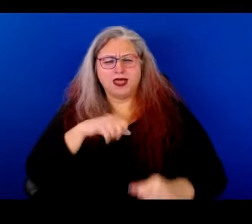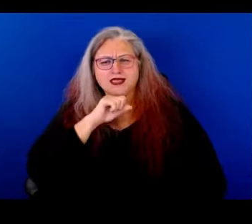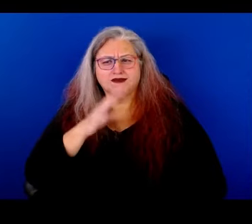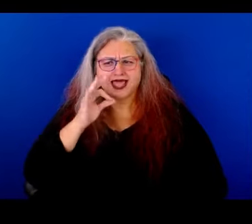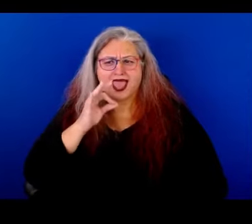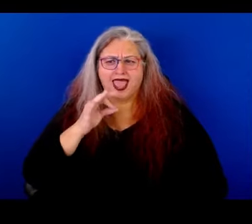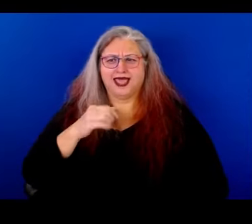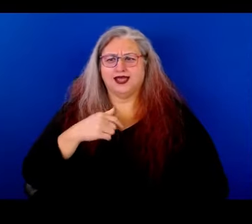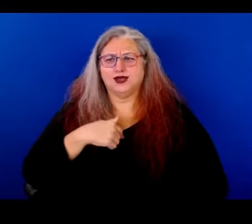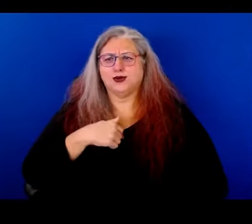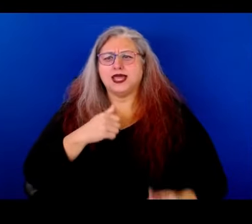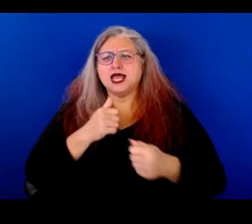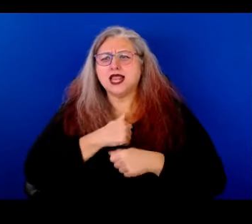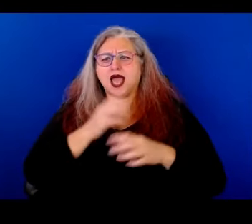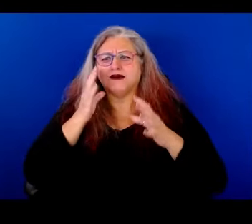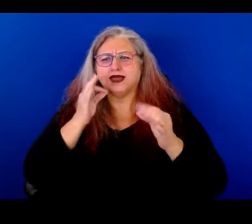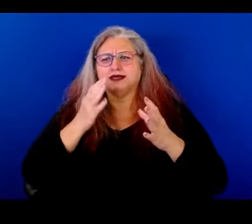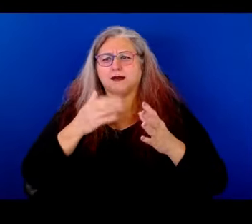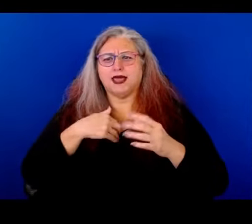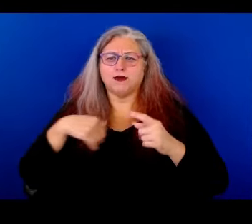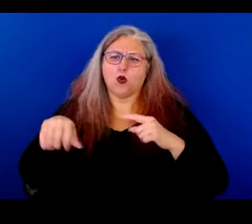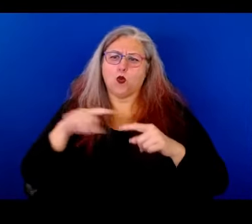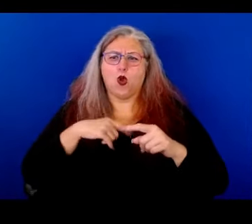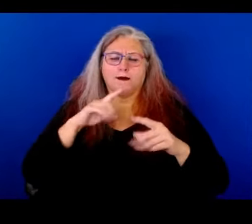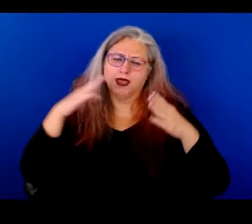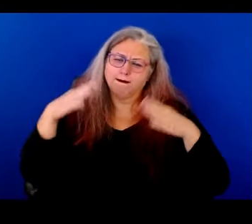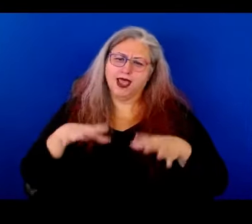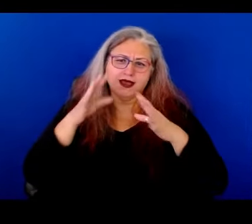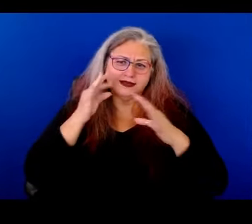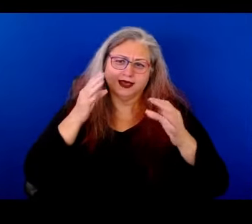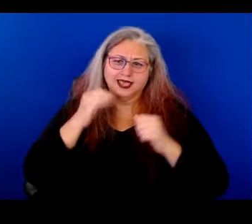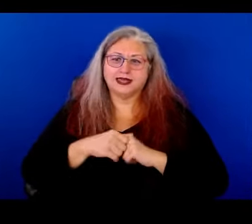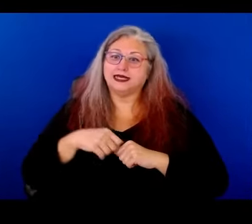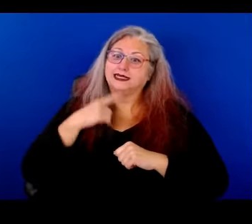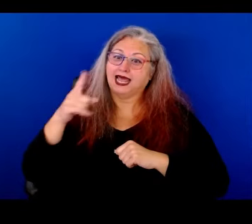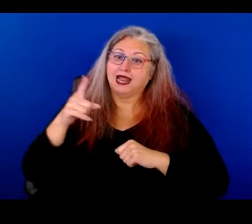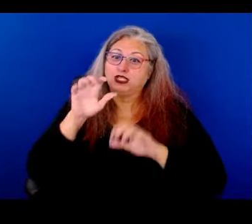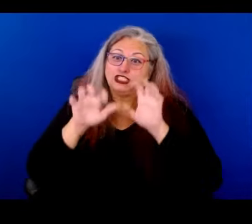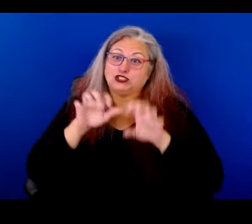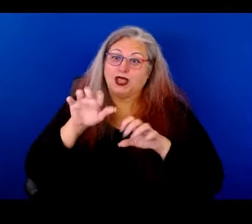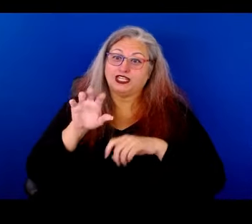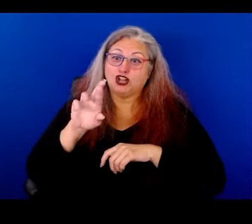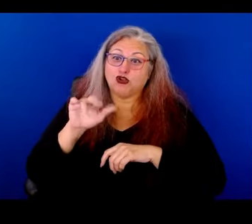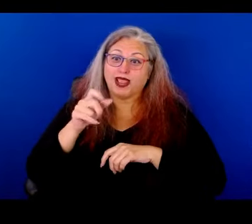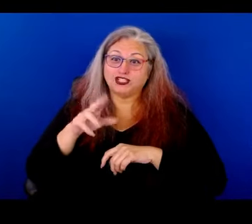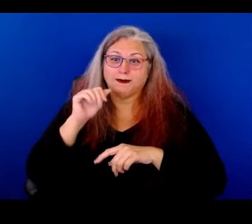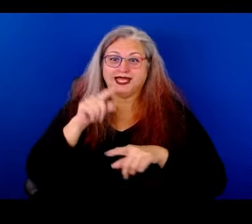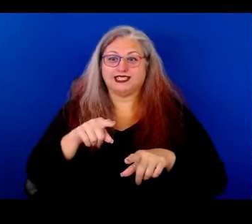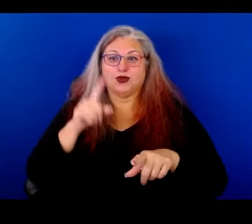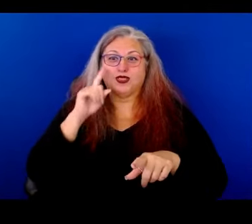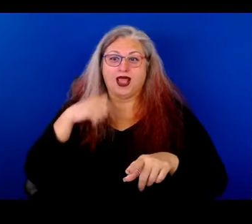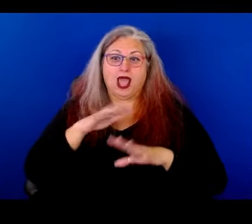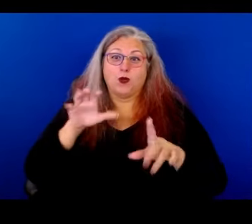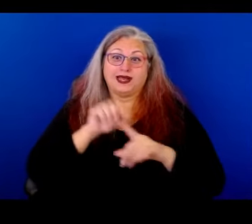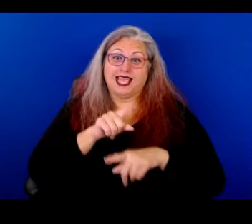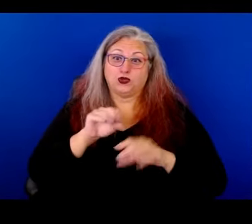cat. We love cat. Might just all just be about the cat. Tell them that you were scratching the furniture because you thought I